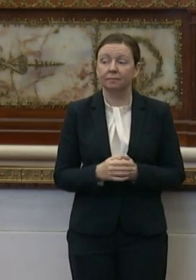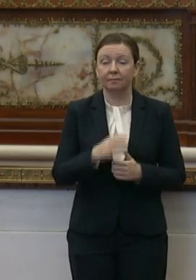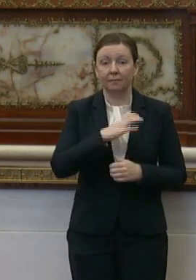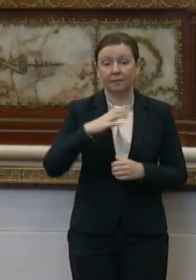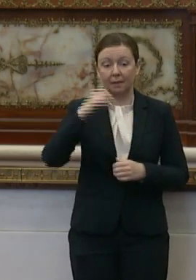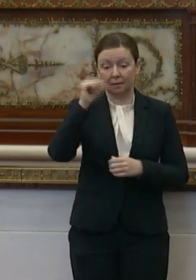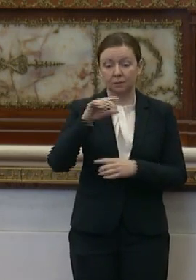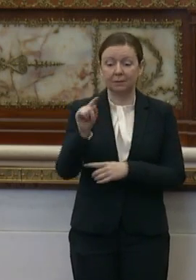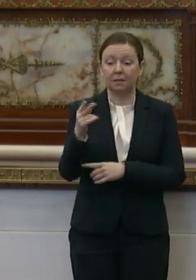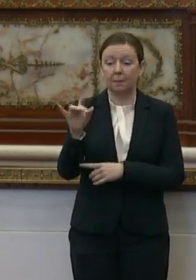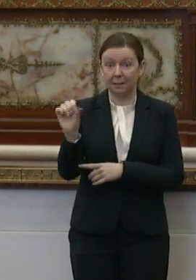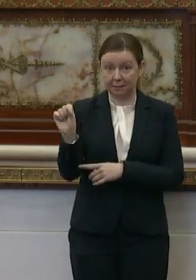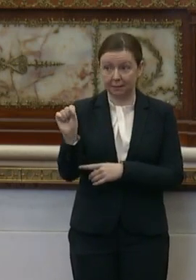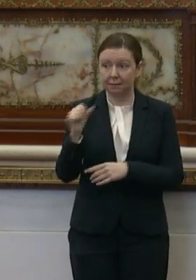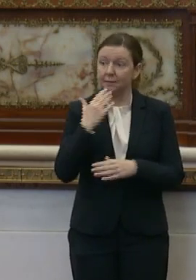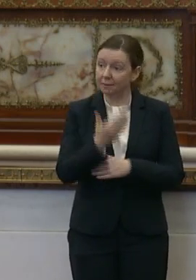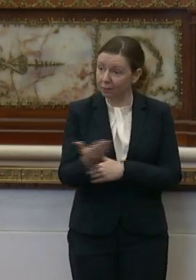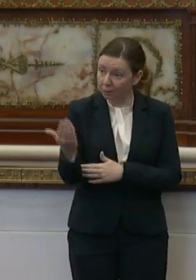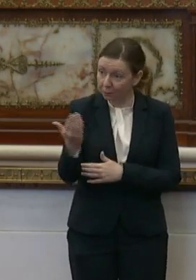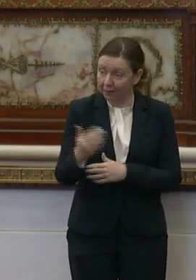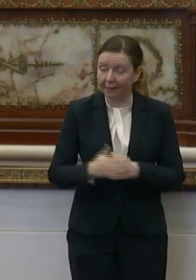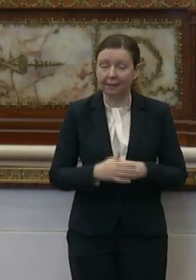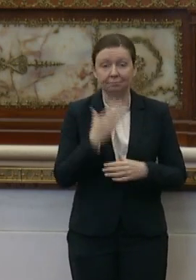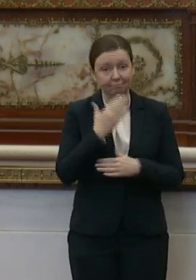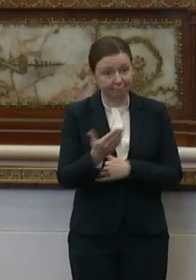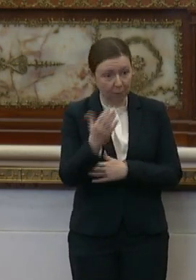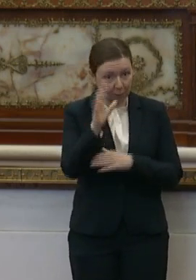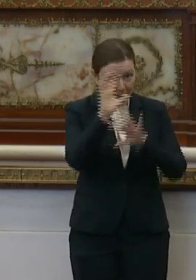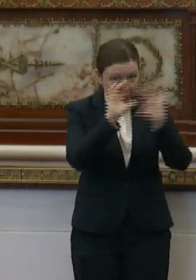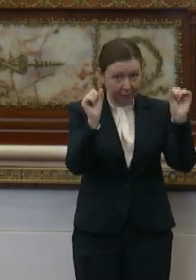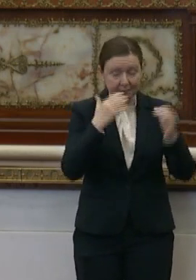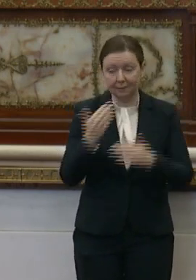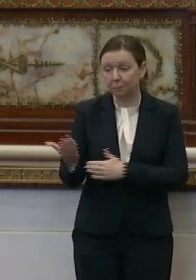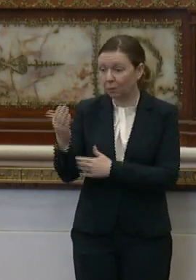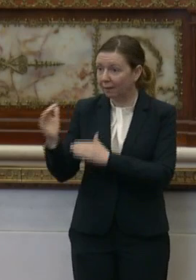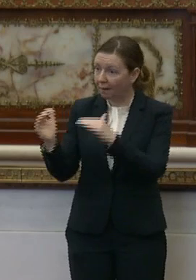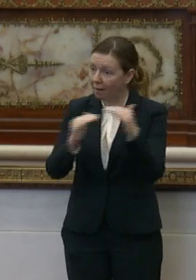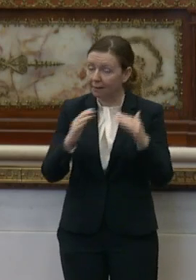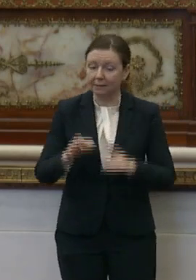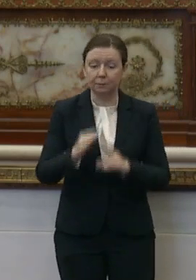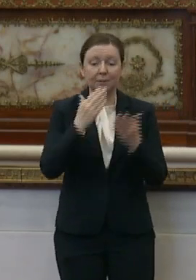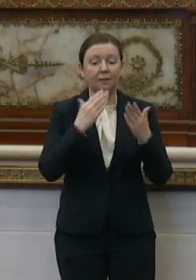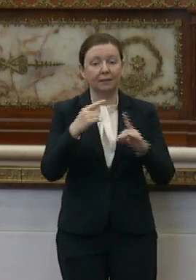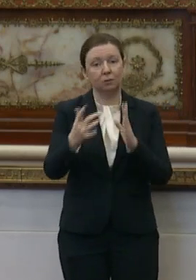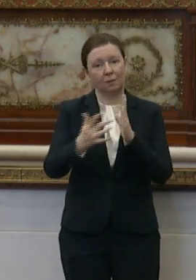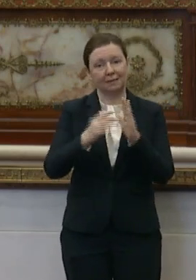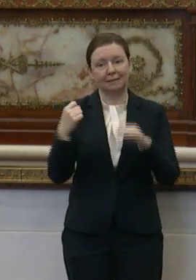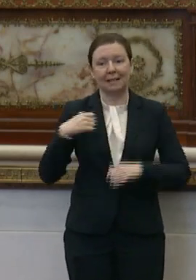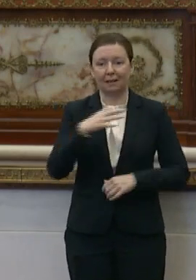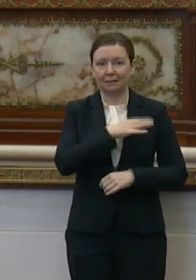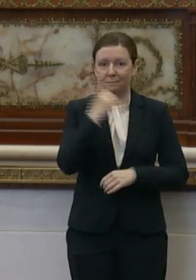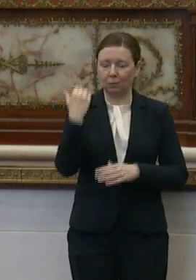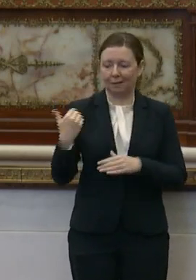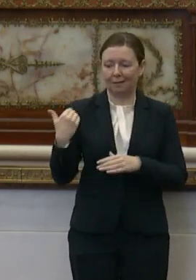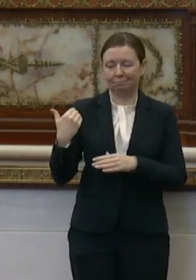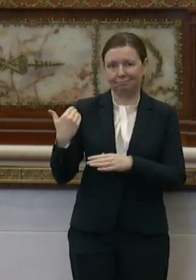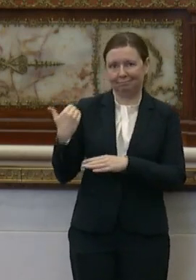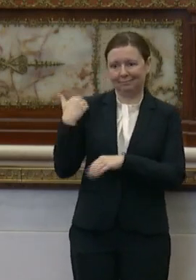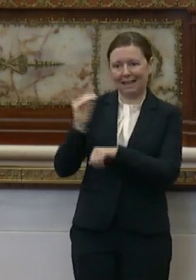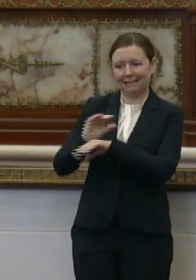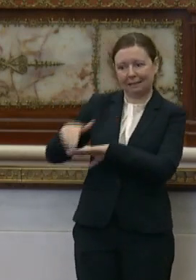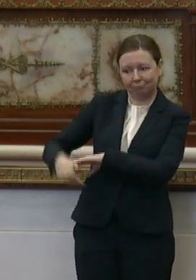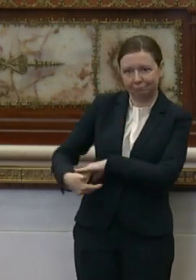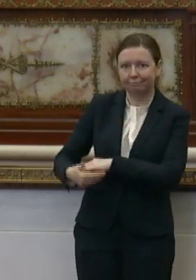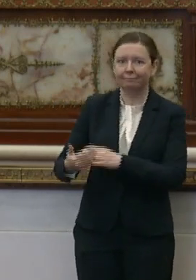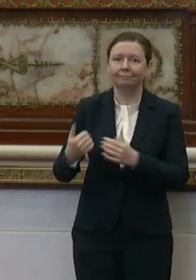Councilman Thomas. Good morning, Council President. Good morning, colleagues. And just special thank you to the tech staff for the late night last night and making it